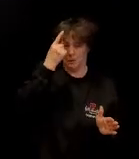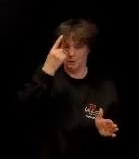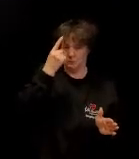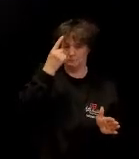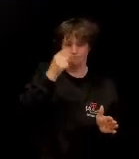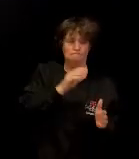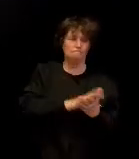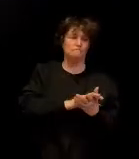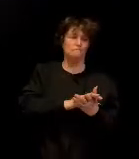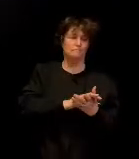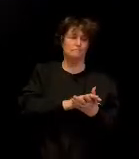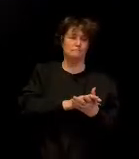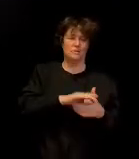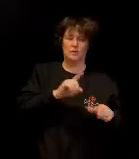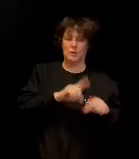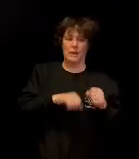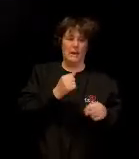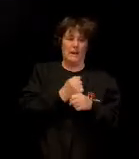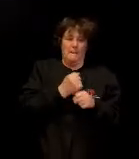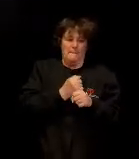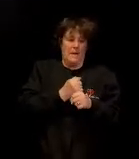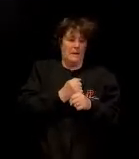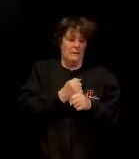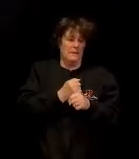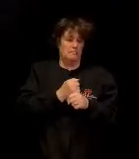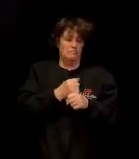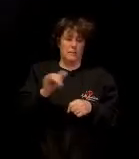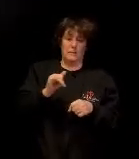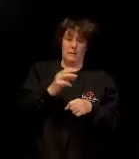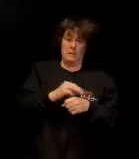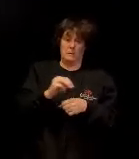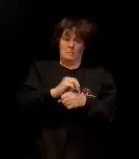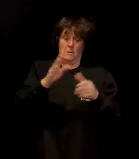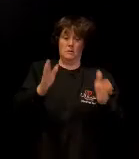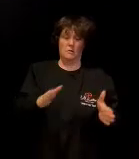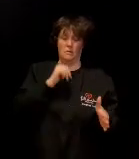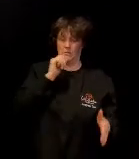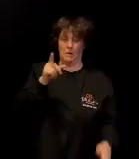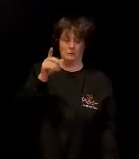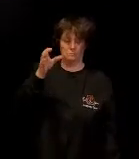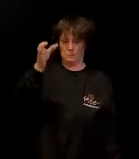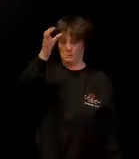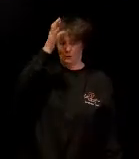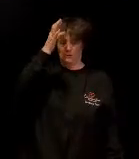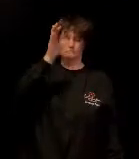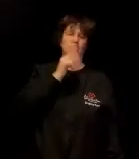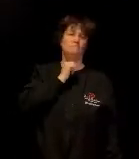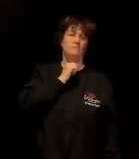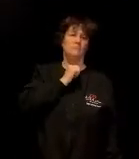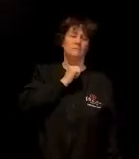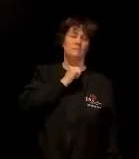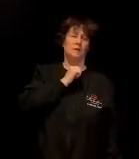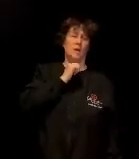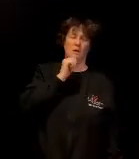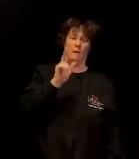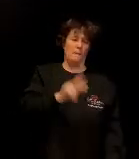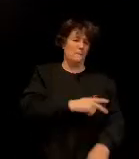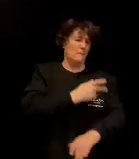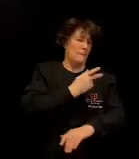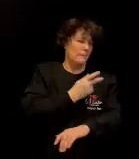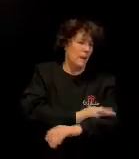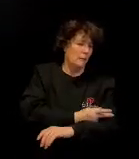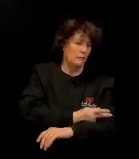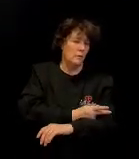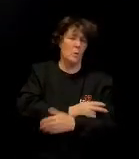as a minister or as someone leading people to Christ. You're just not smart in that way. Or you're not very powerful. You don't have a